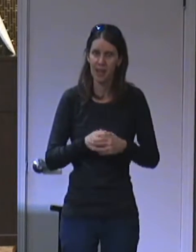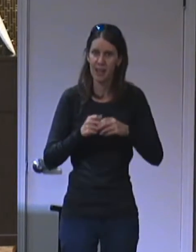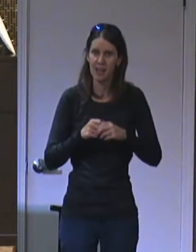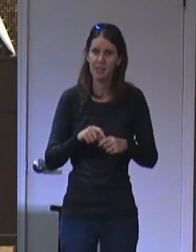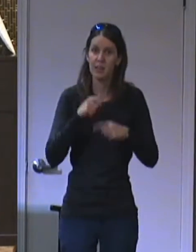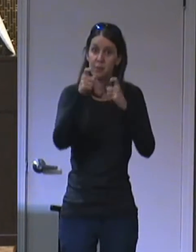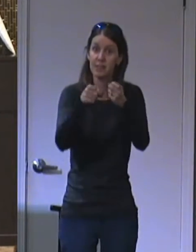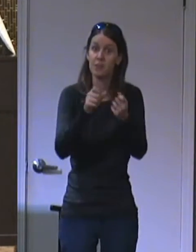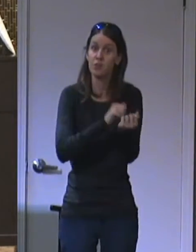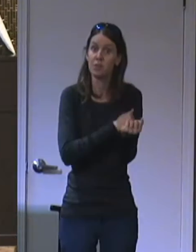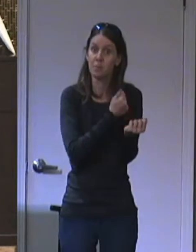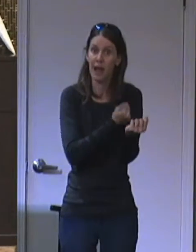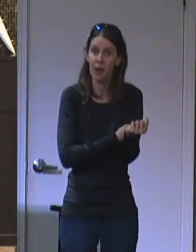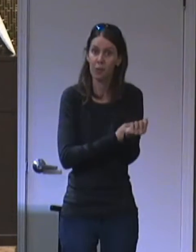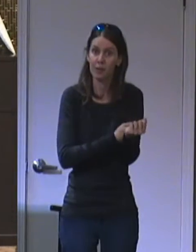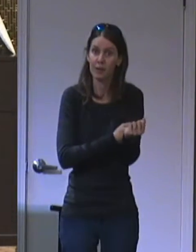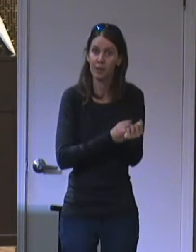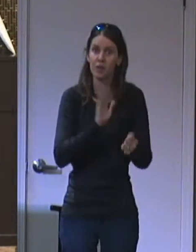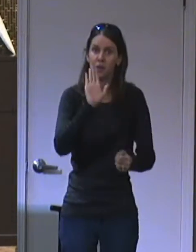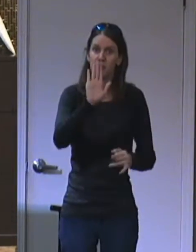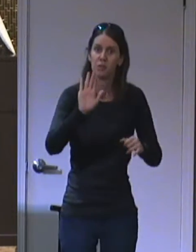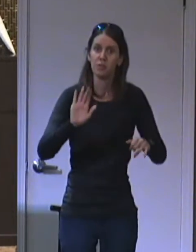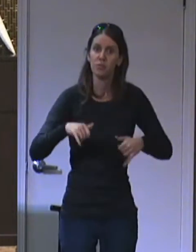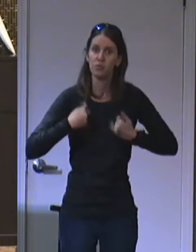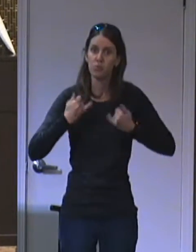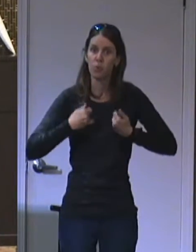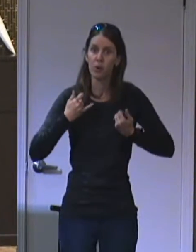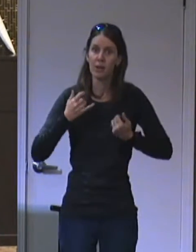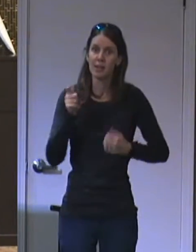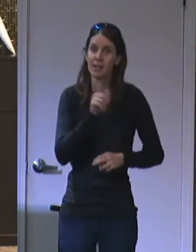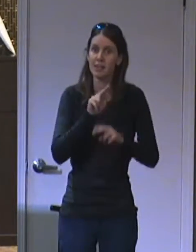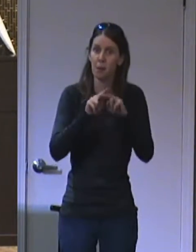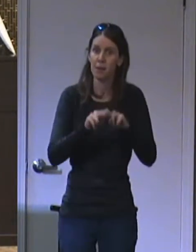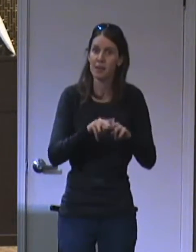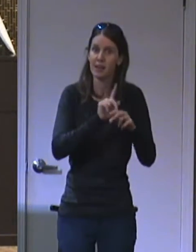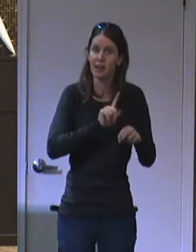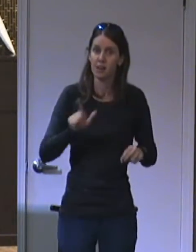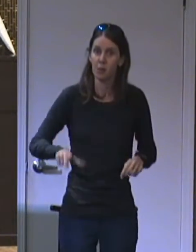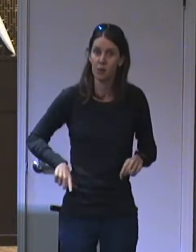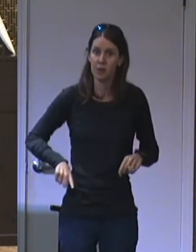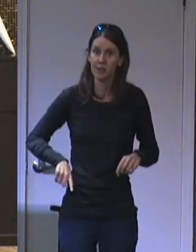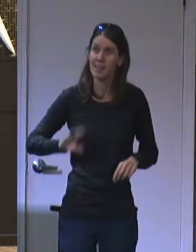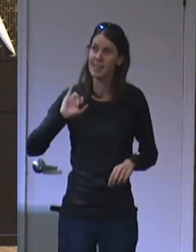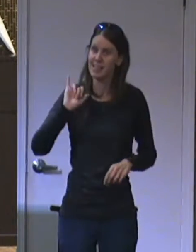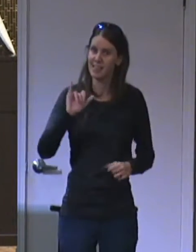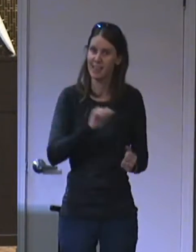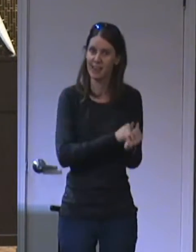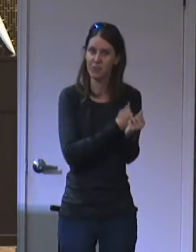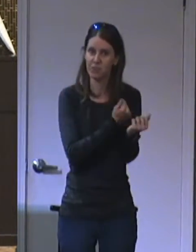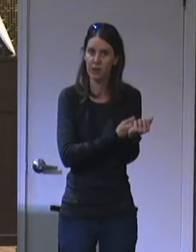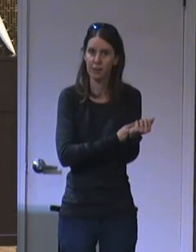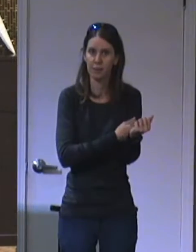that will empower you, because the joy of the Lord is our strength.